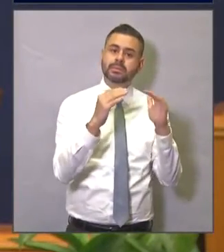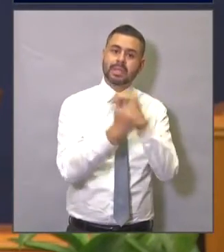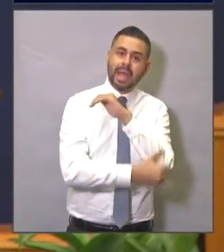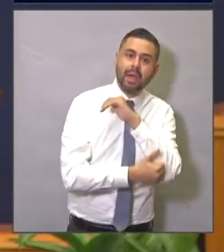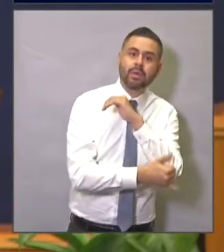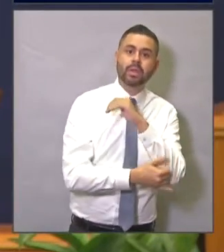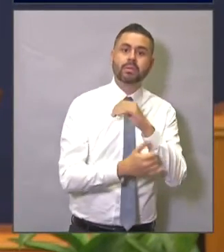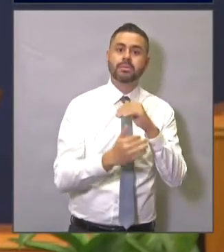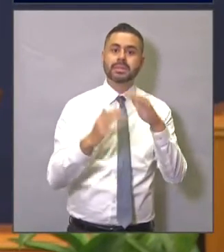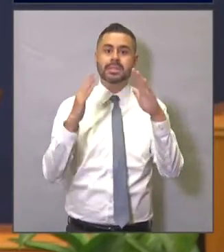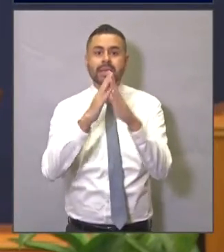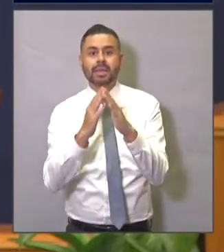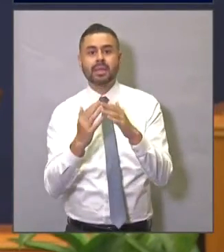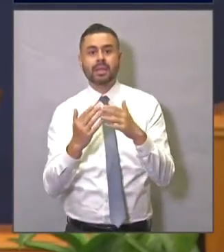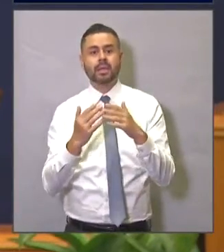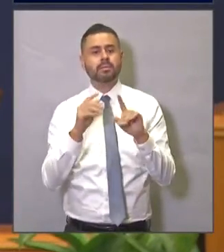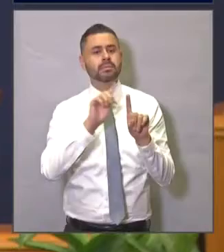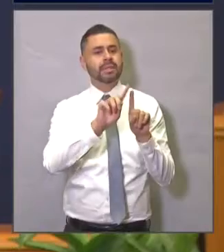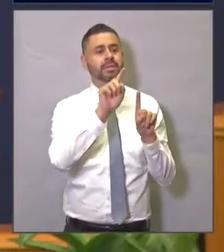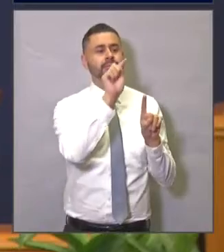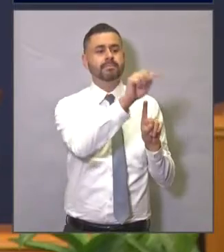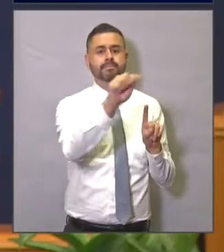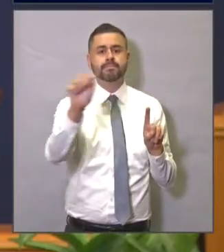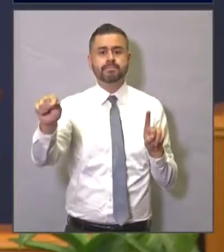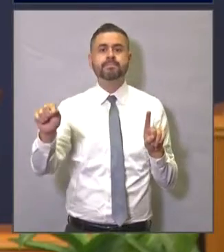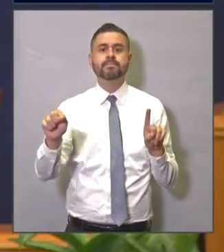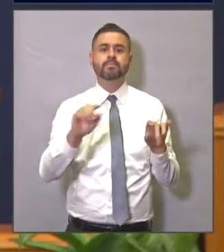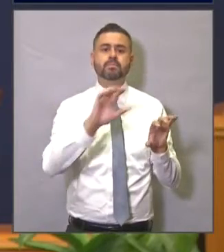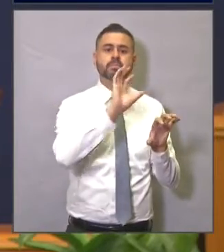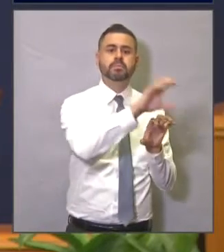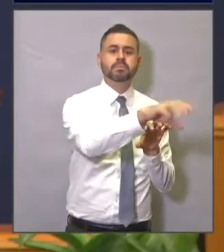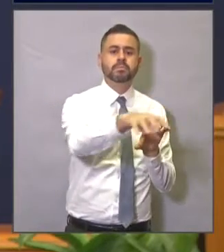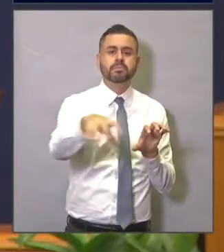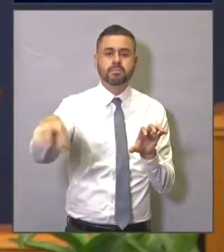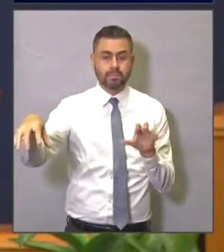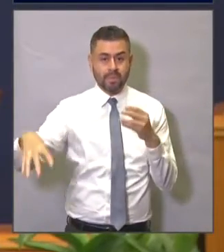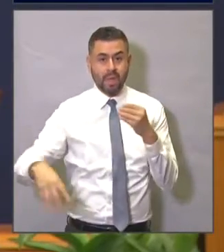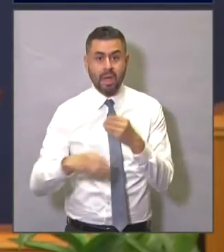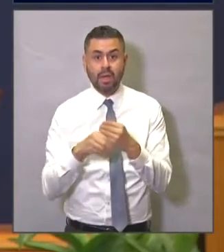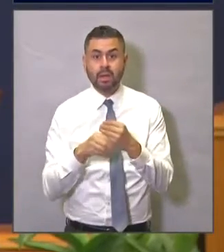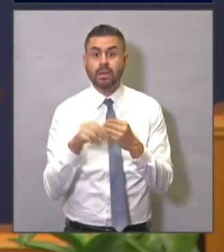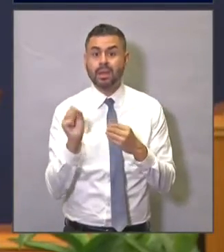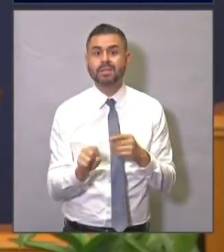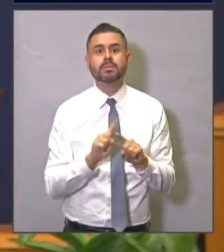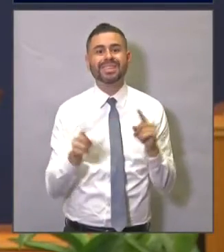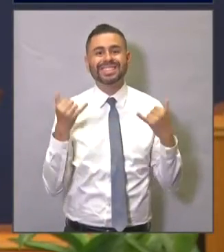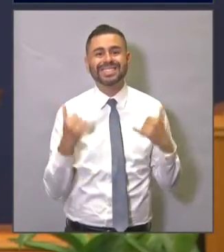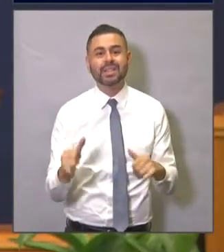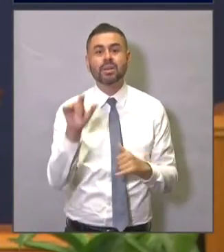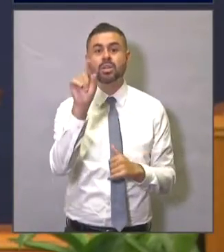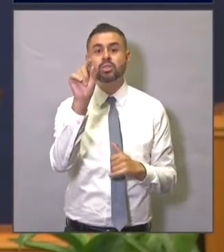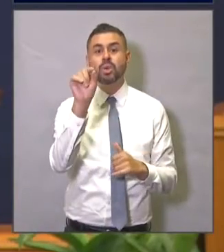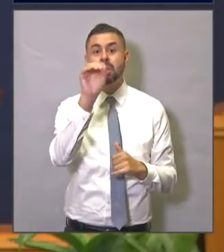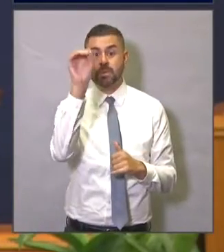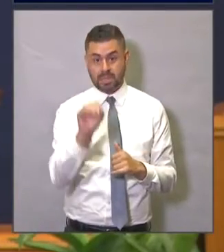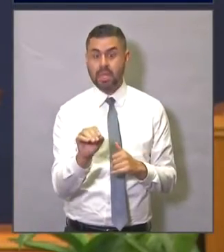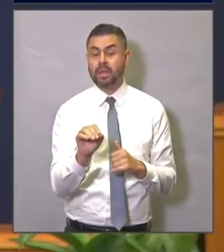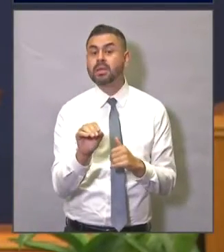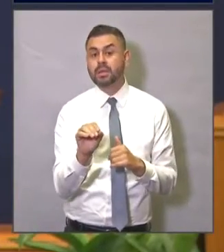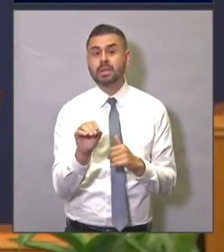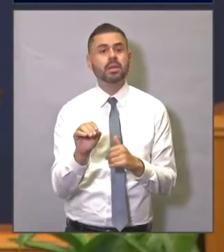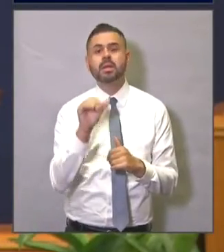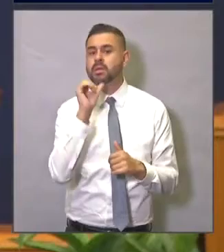sites, county sites, for testing resources. Despite this, last week we still had 20% of the slots that